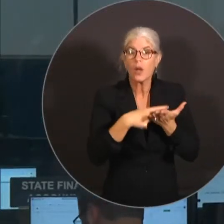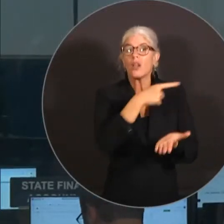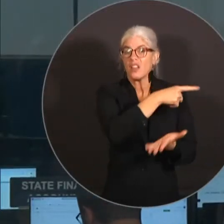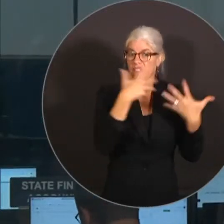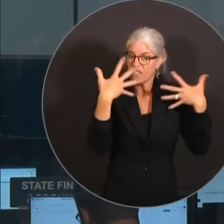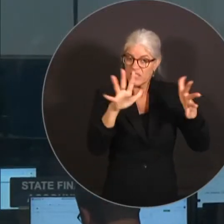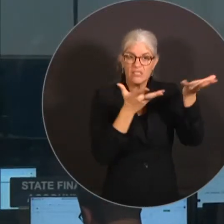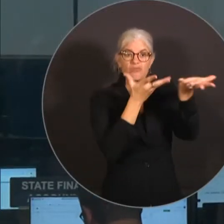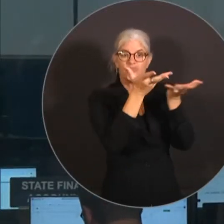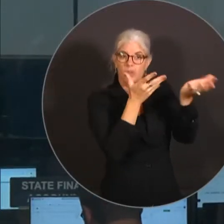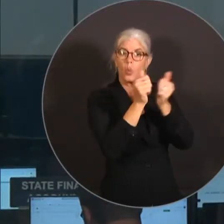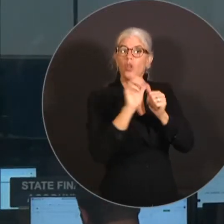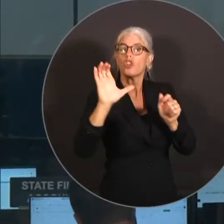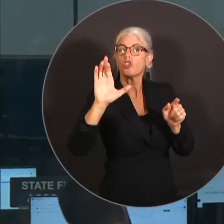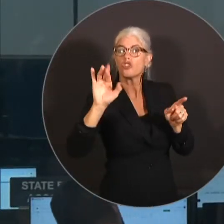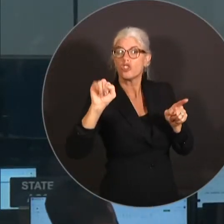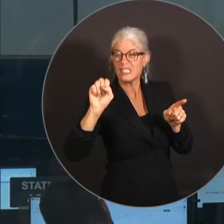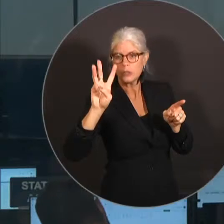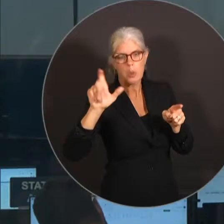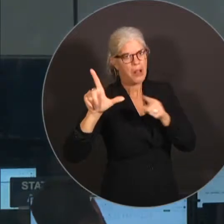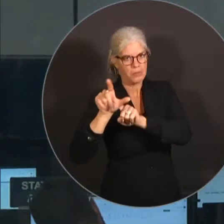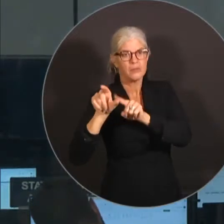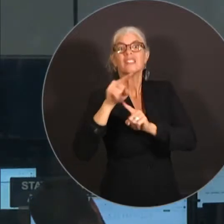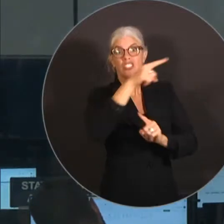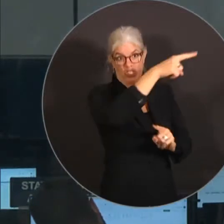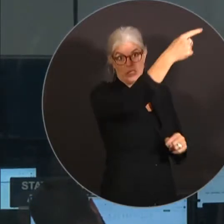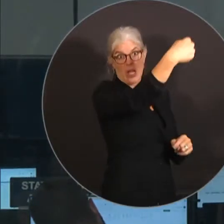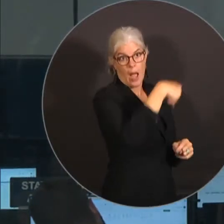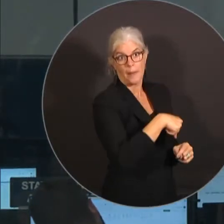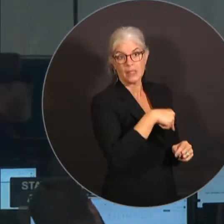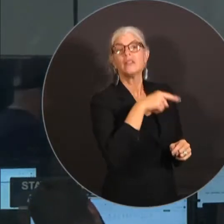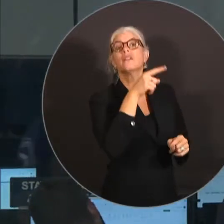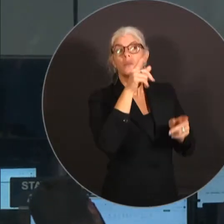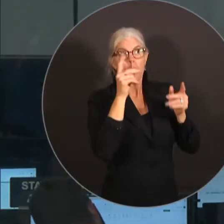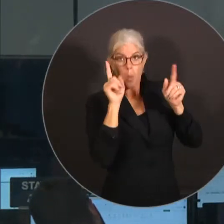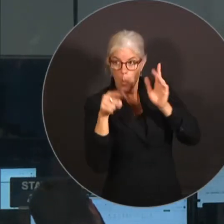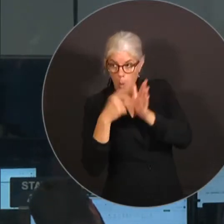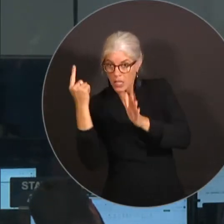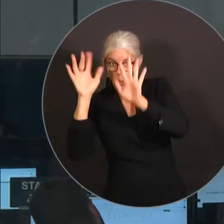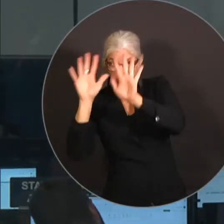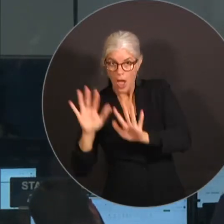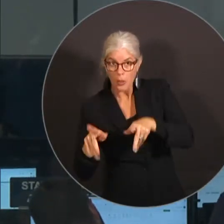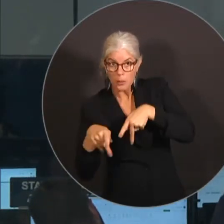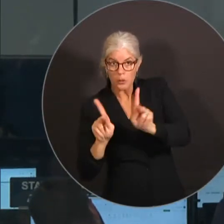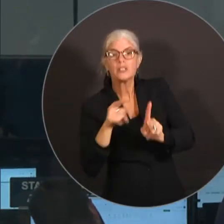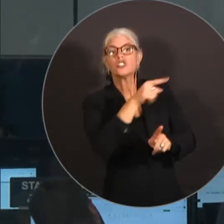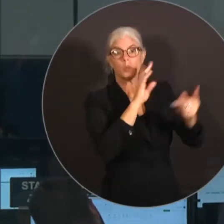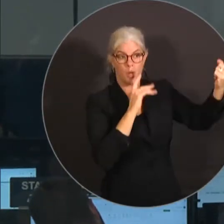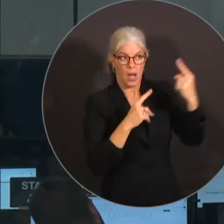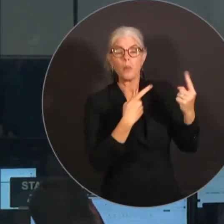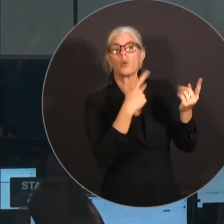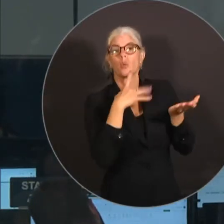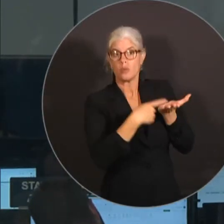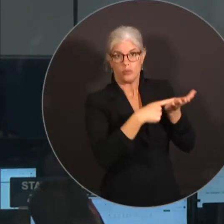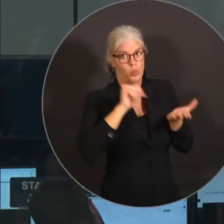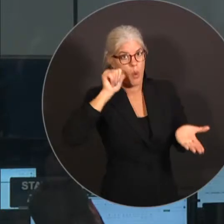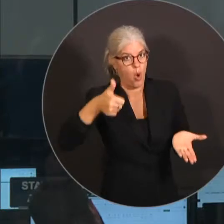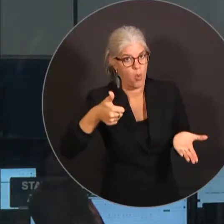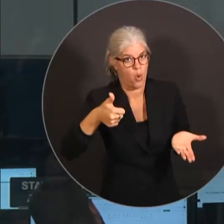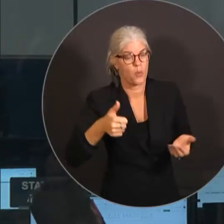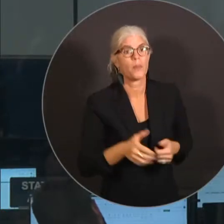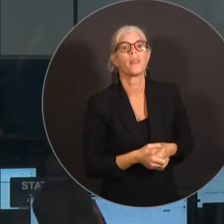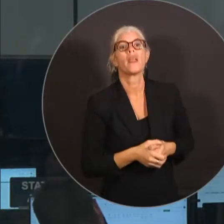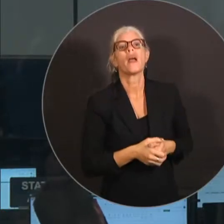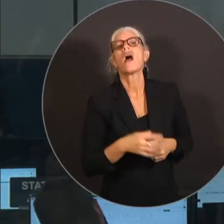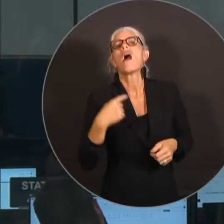coming in here tonight at some point in time when weather permits to be with us tomorrow. But I will